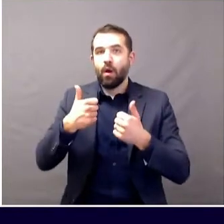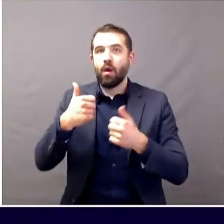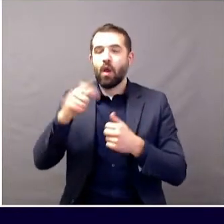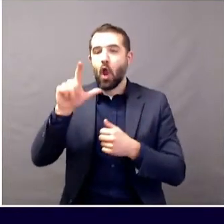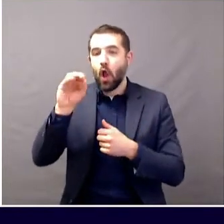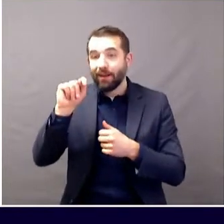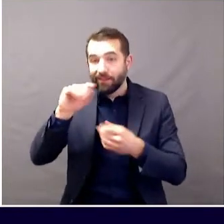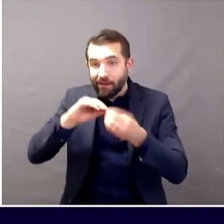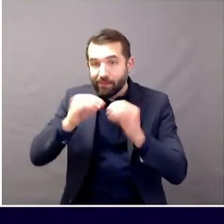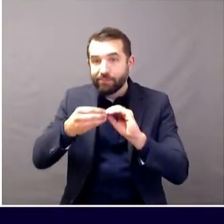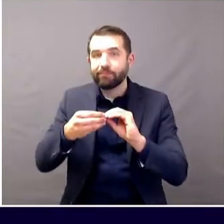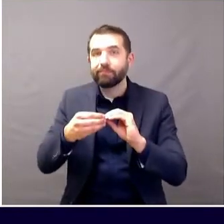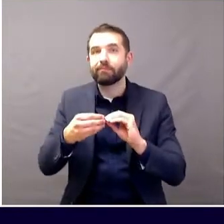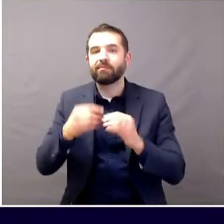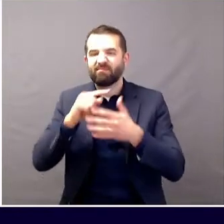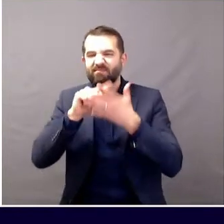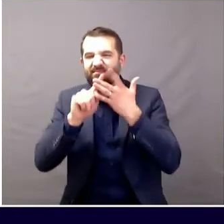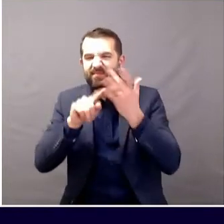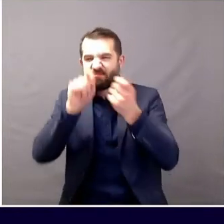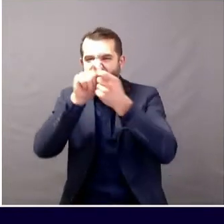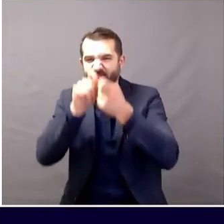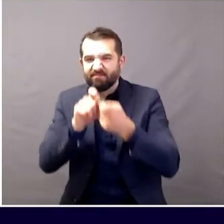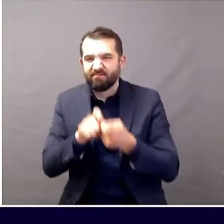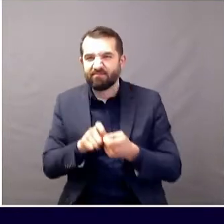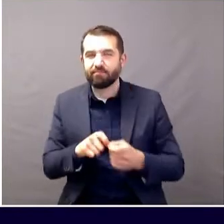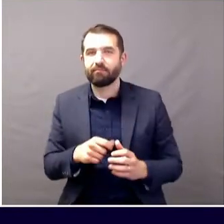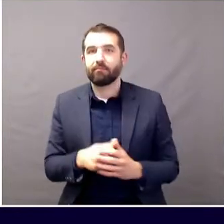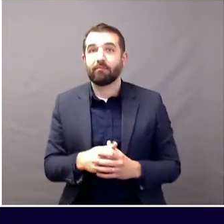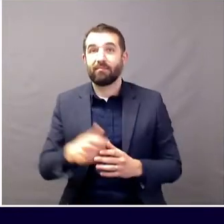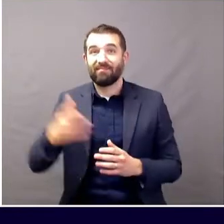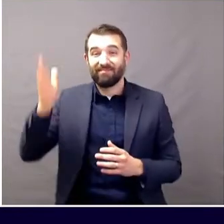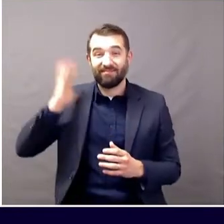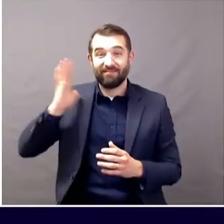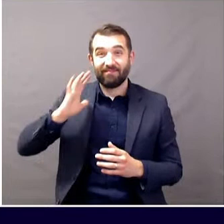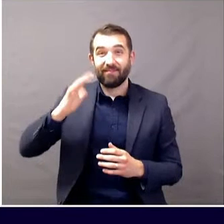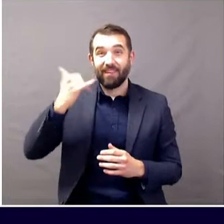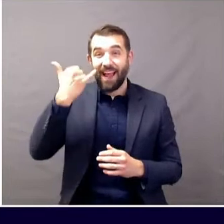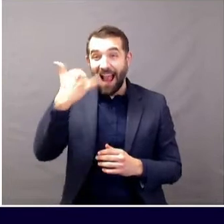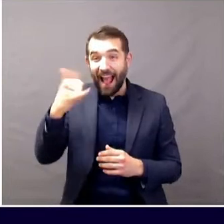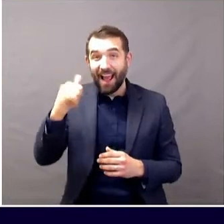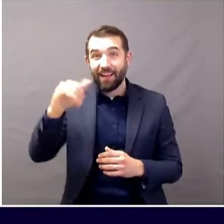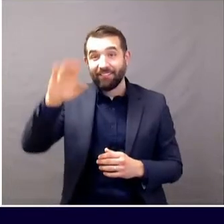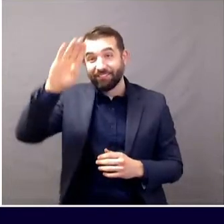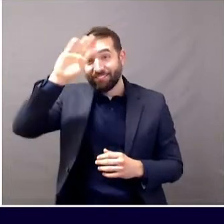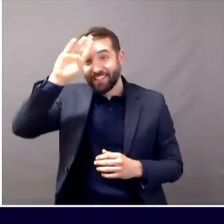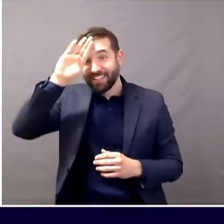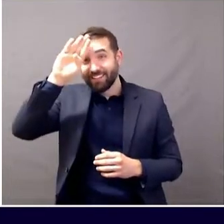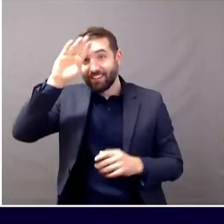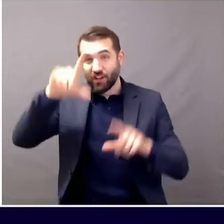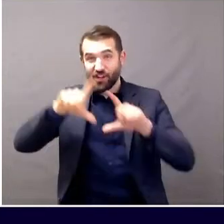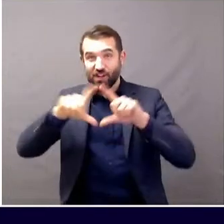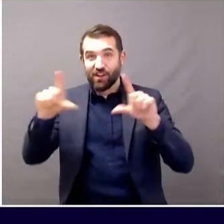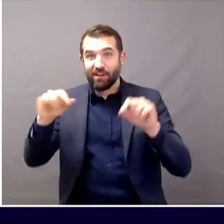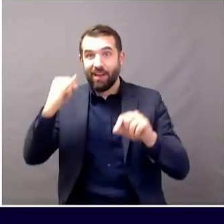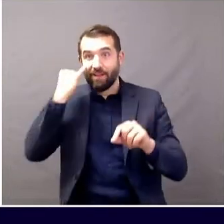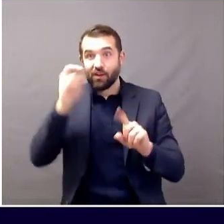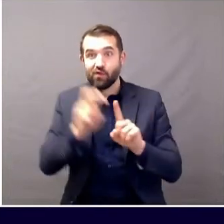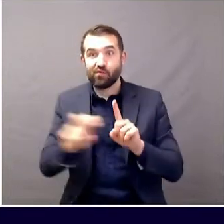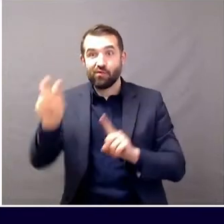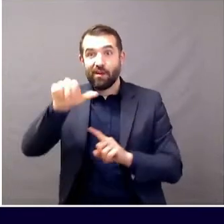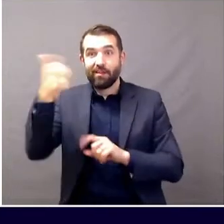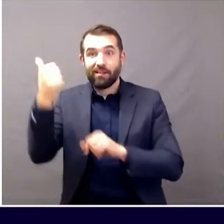method akin to the yellow fever cards that many folks may have seen if they've traveled into a number of countries. The